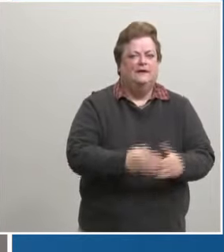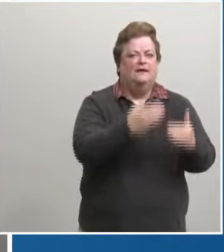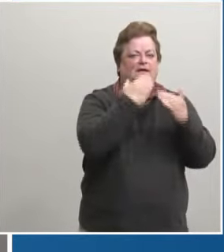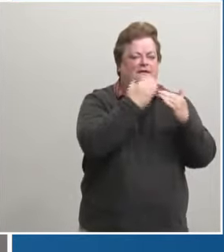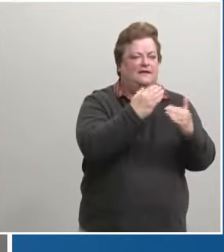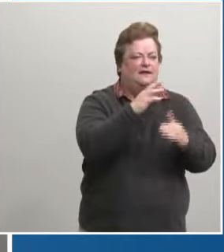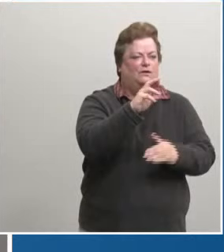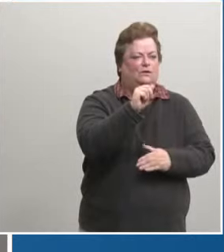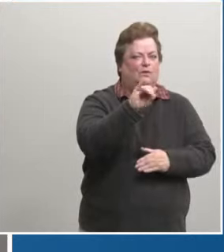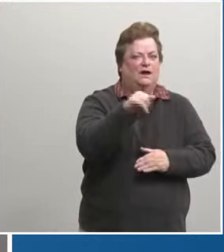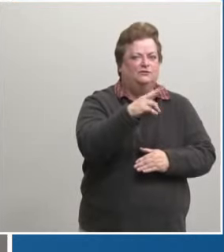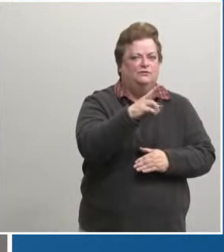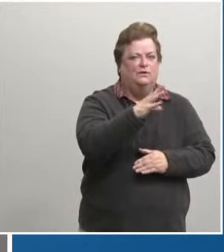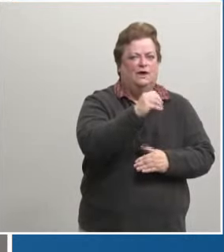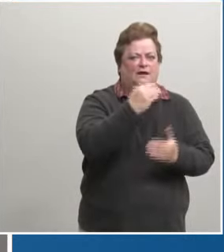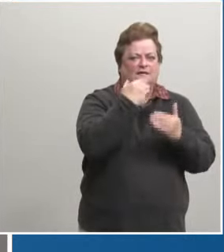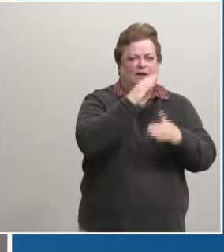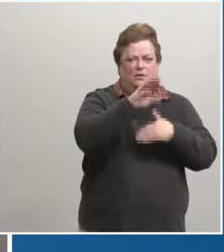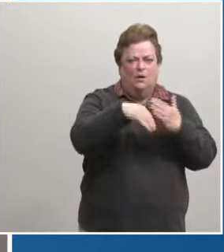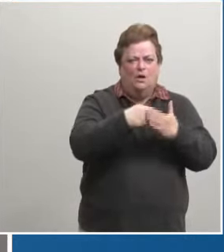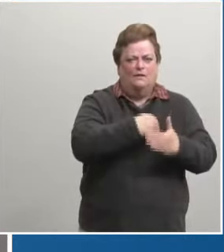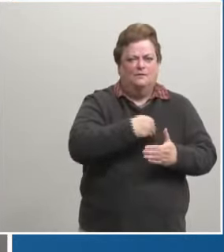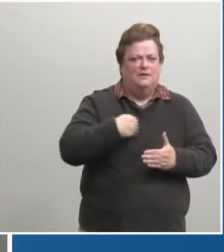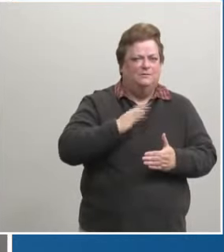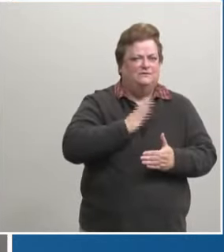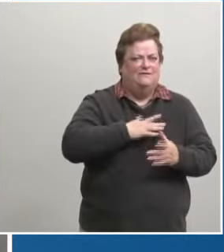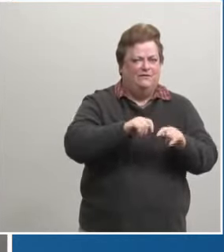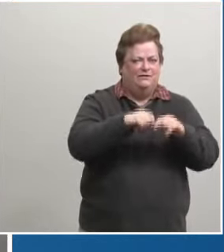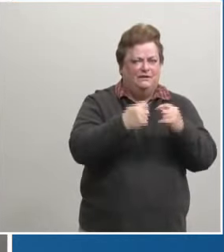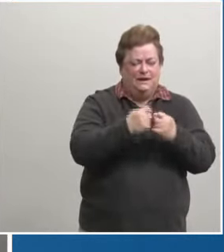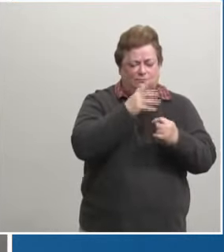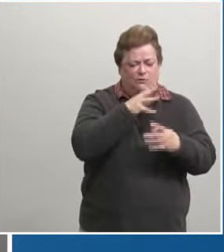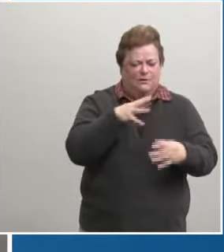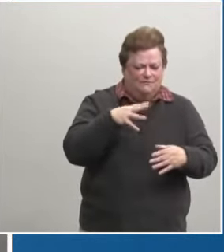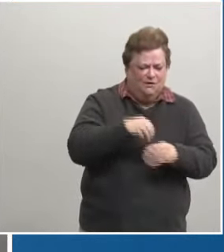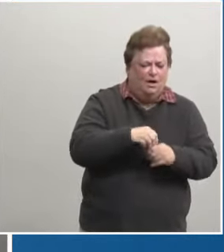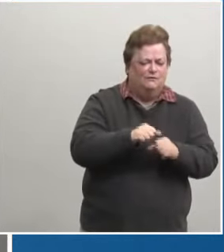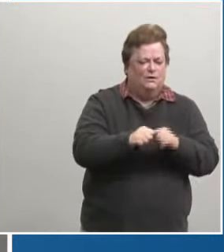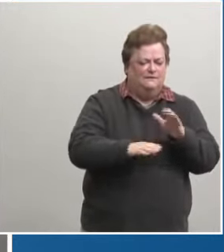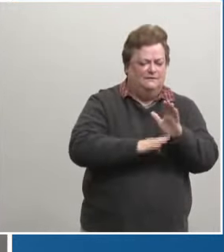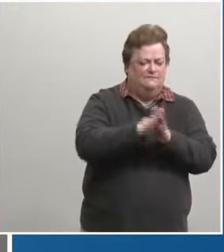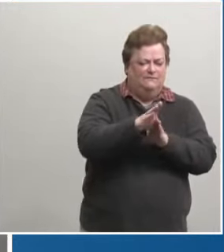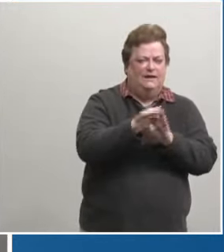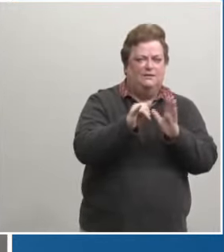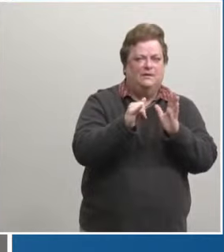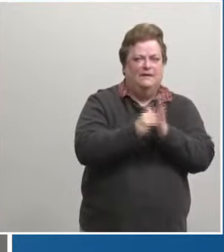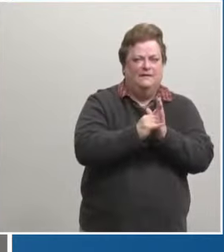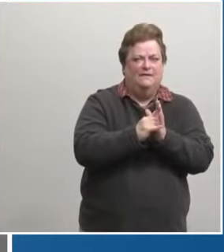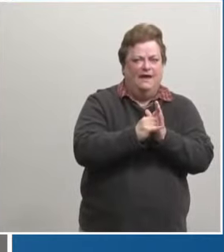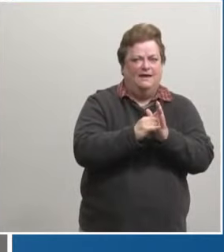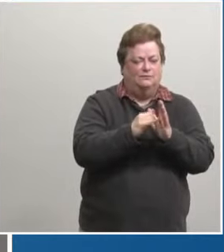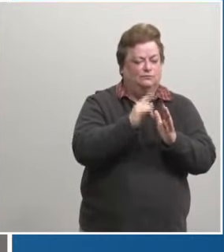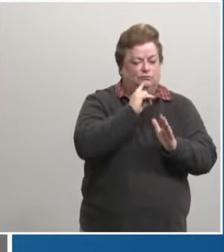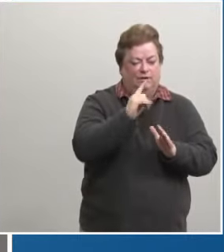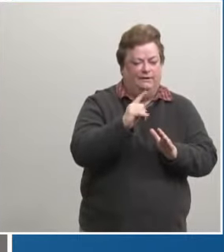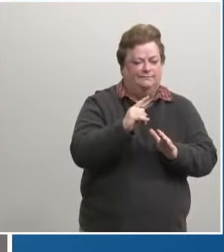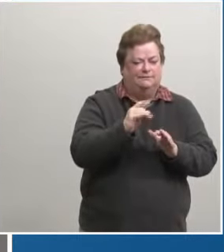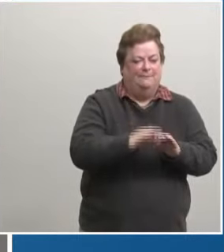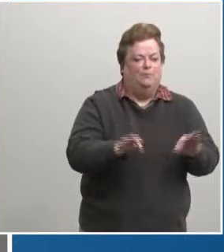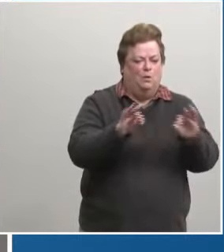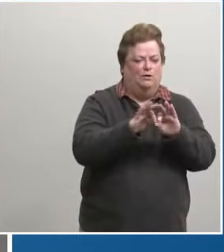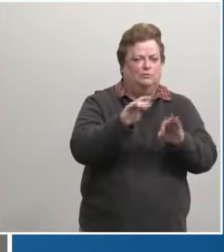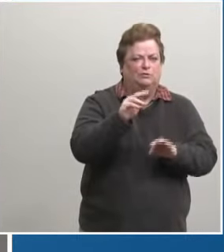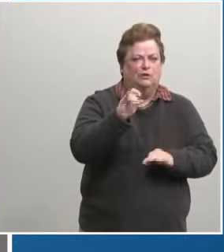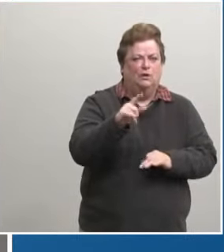Thank you, Raju, and thank you to all the members of our team who have played a role in developing this beneficial tool. The